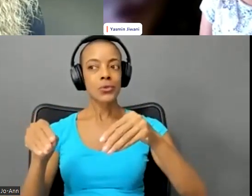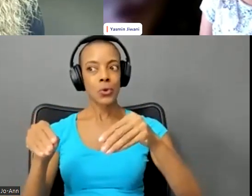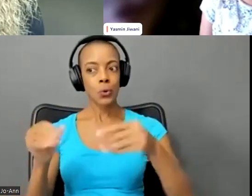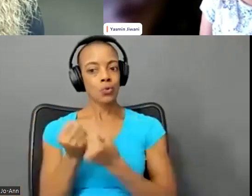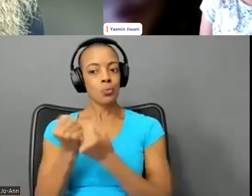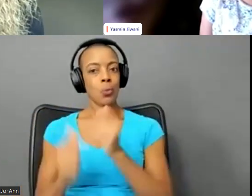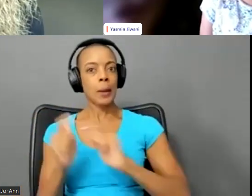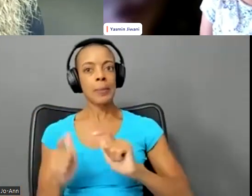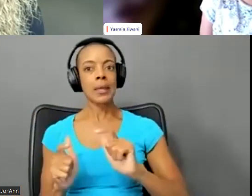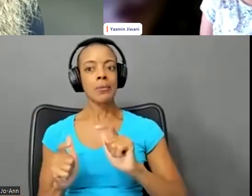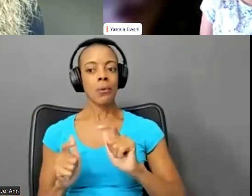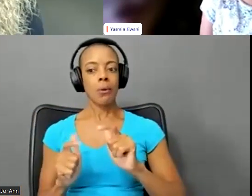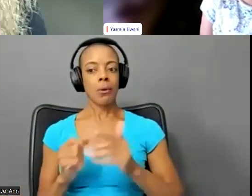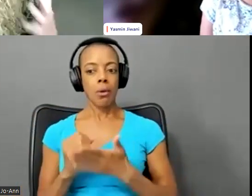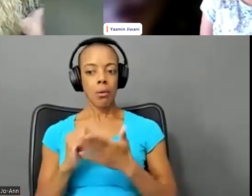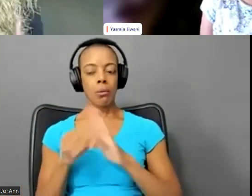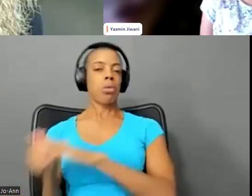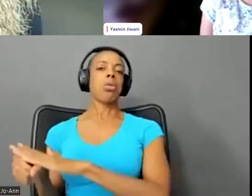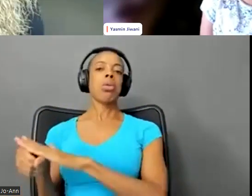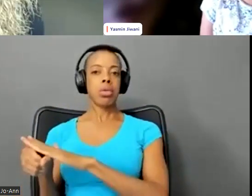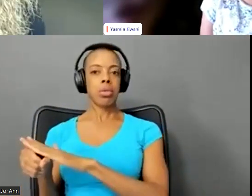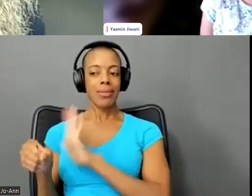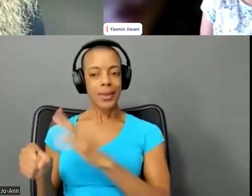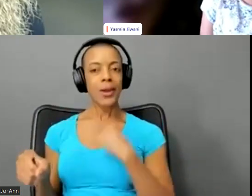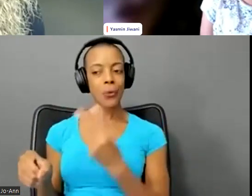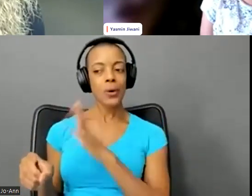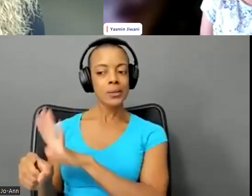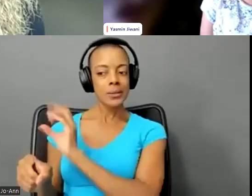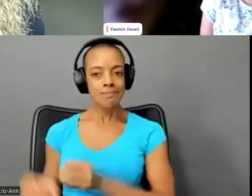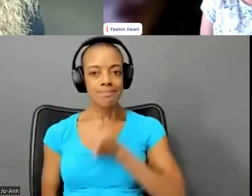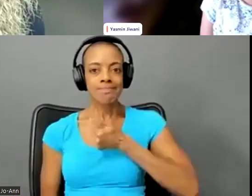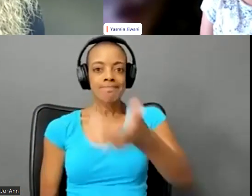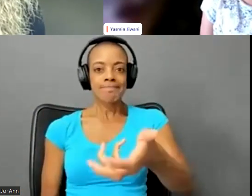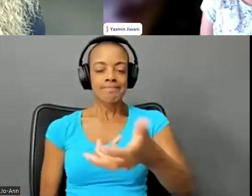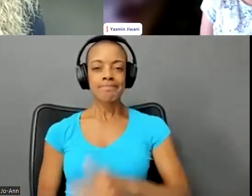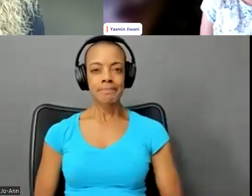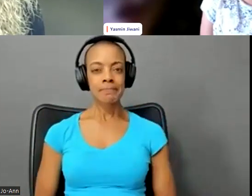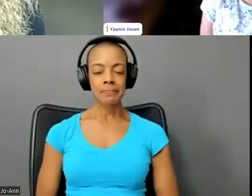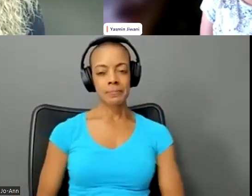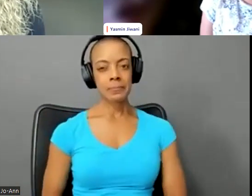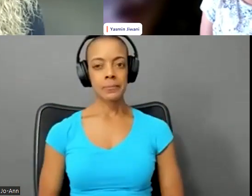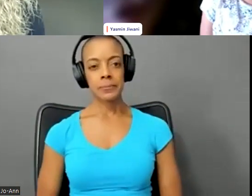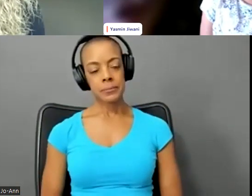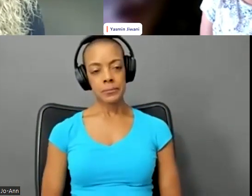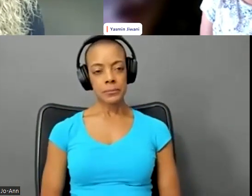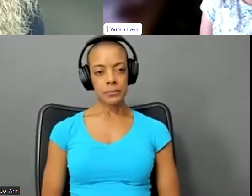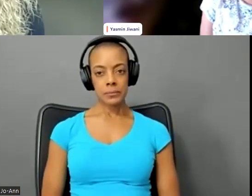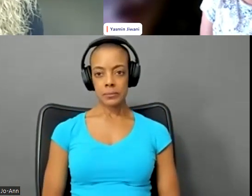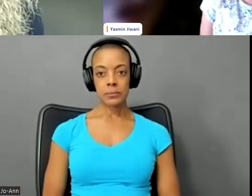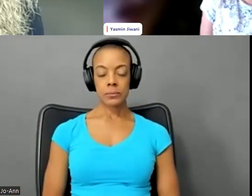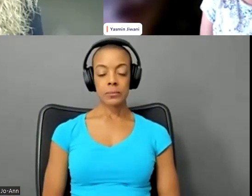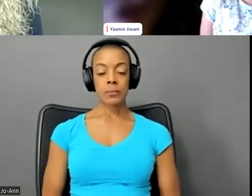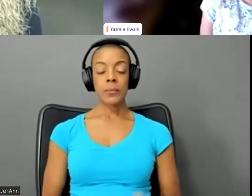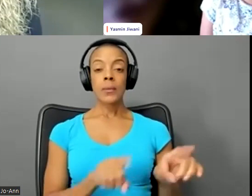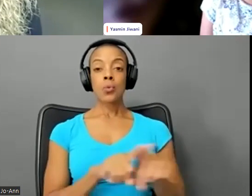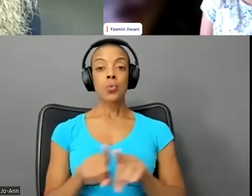And one of the things that I've really talked about is not just labeling people